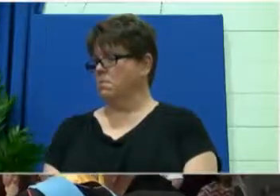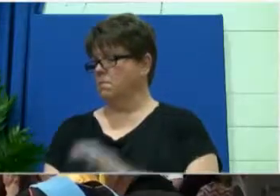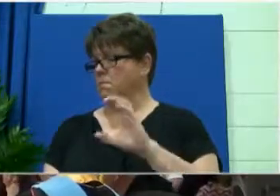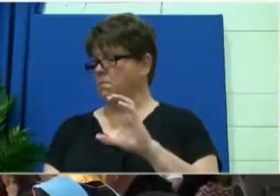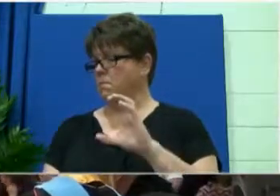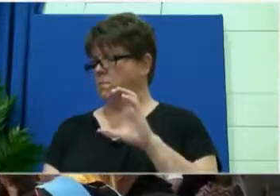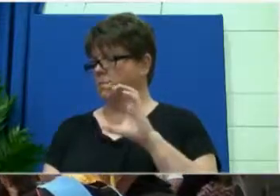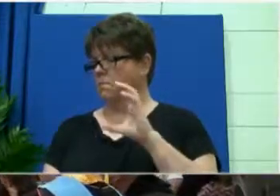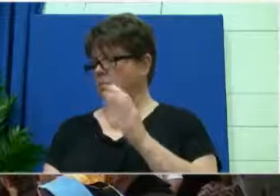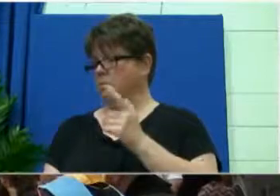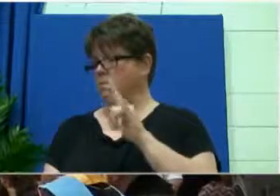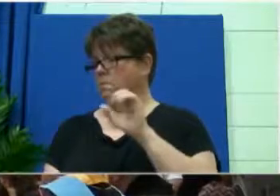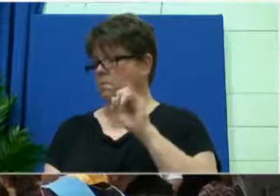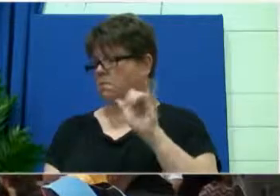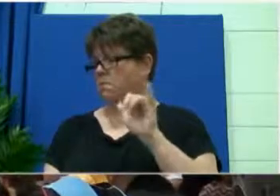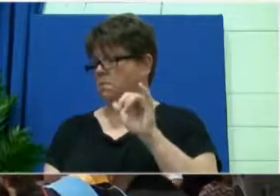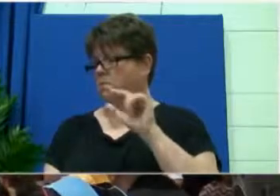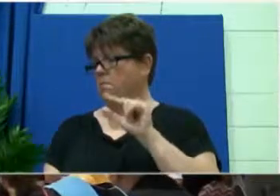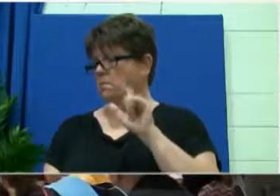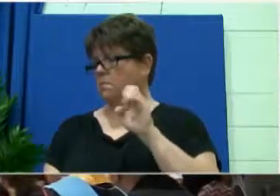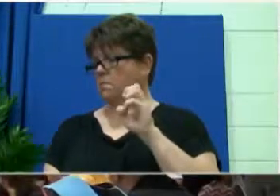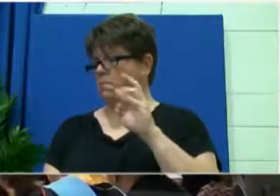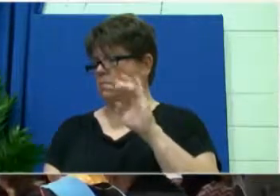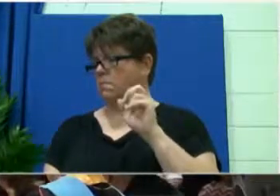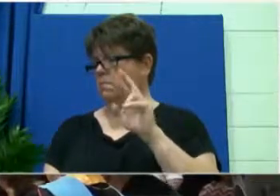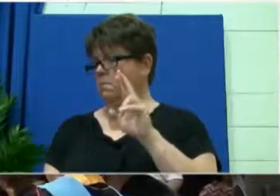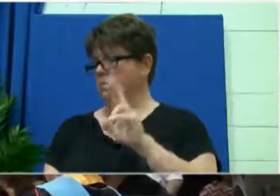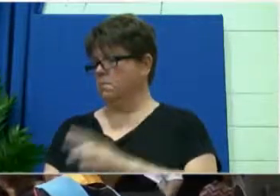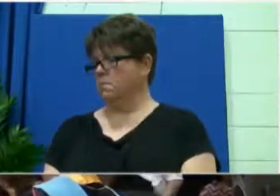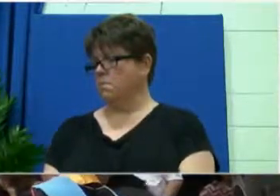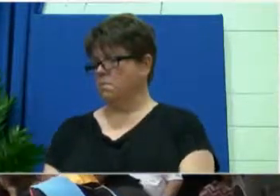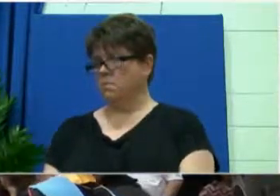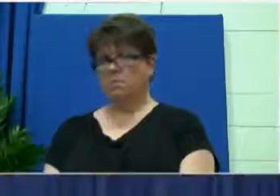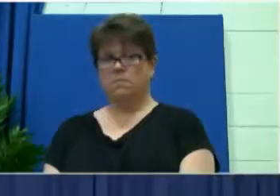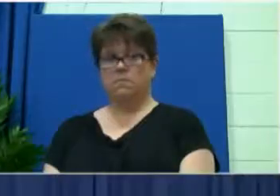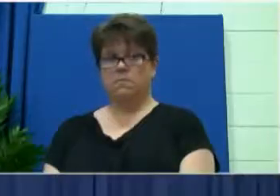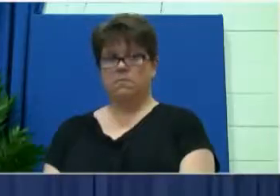Chelsea Renee Geiler, Associate in Applied Science, Radiologic Technology.